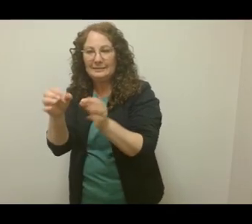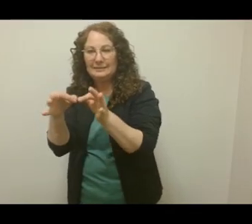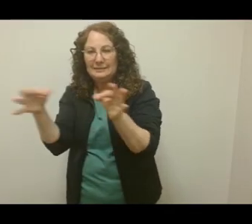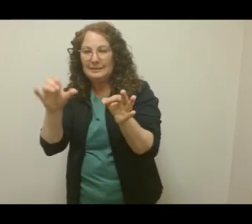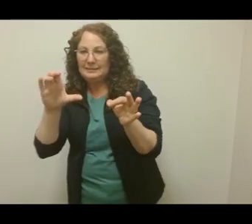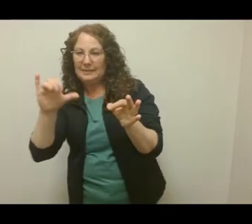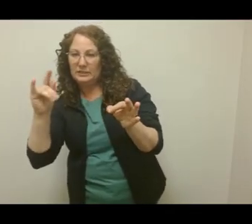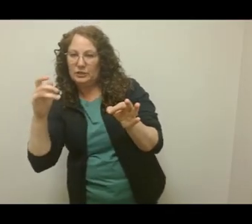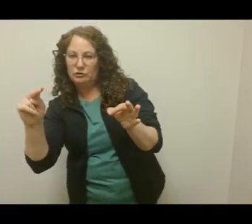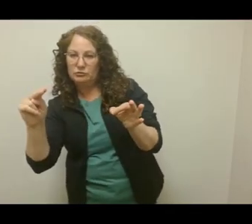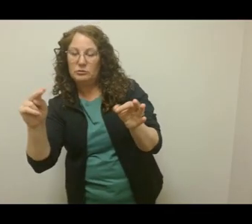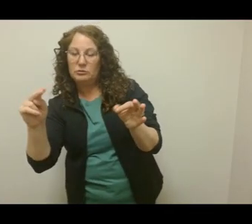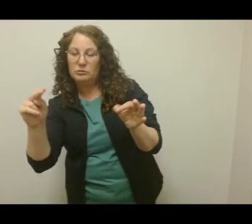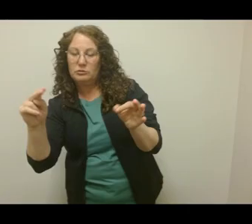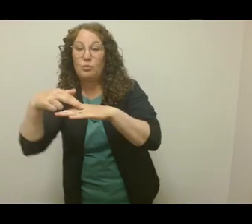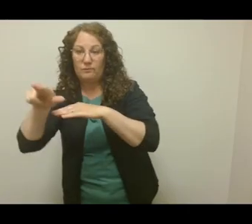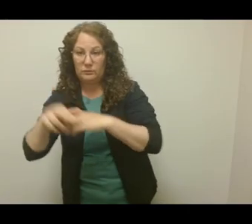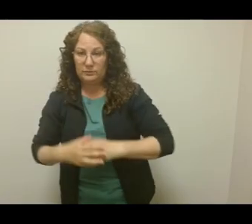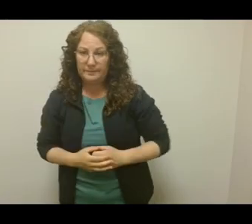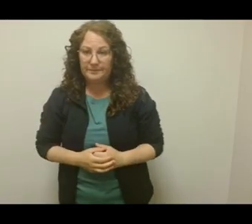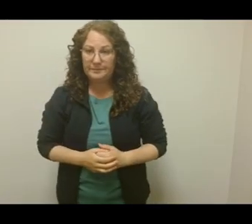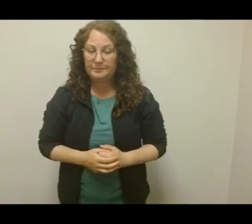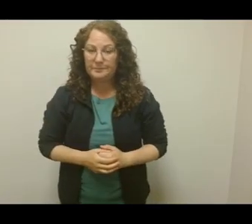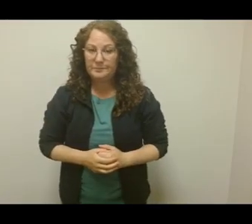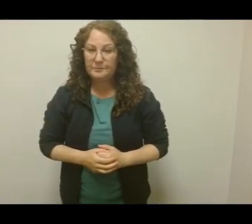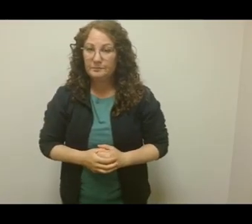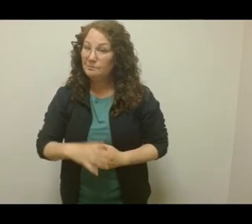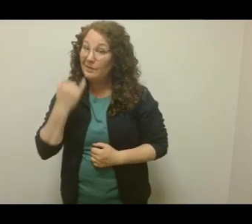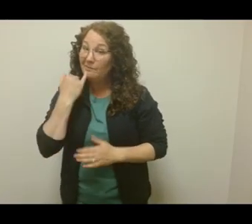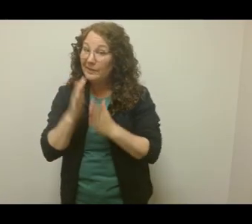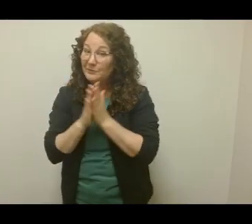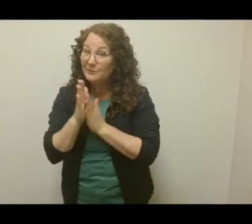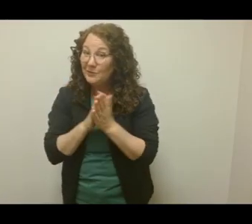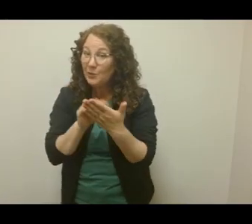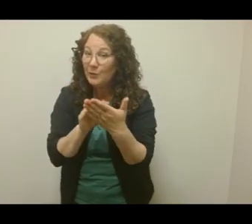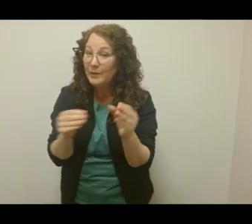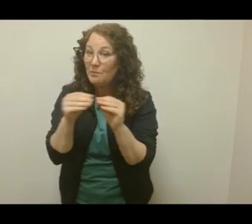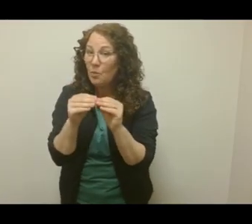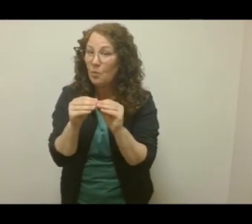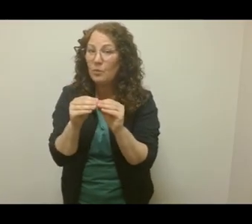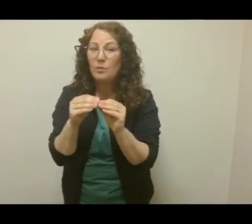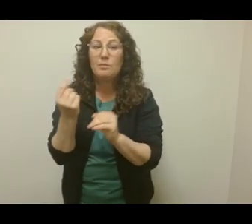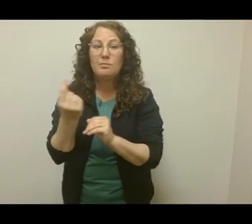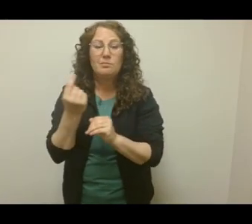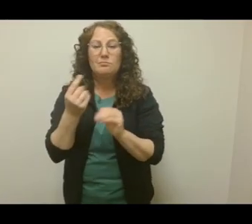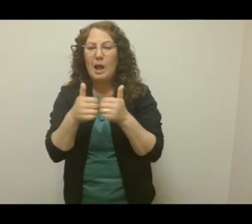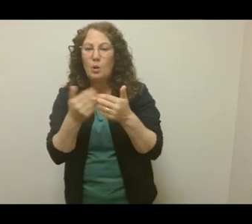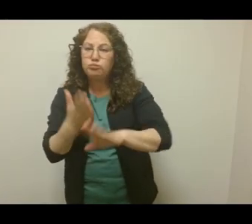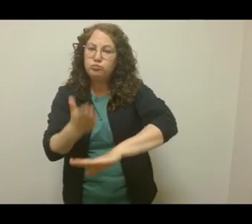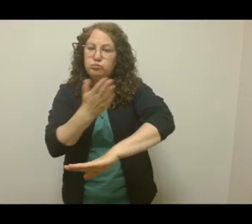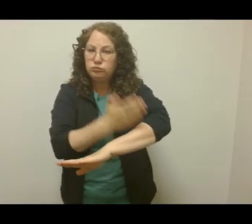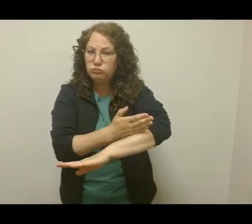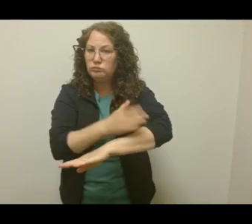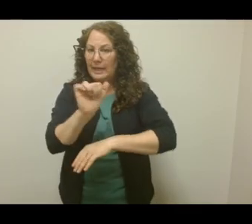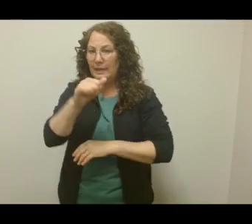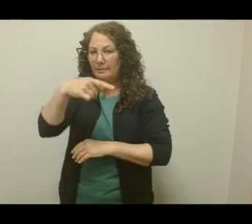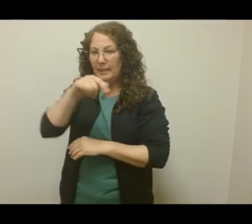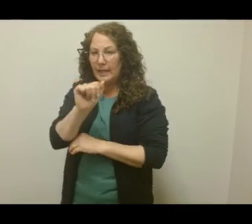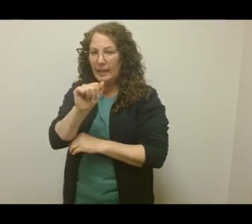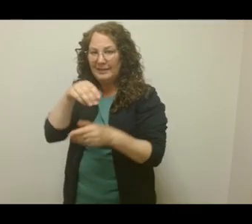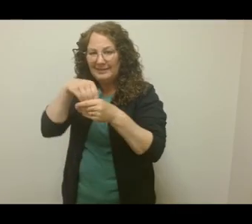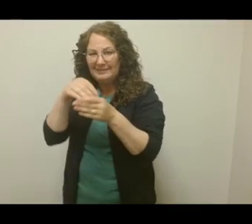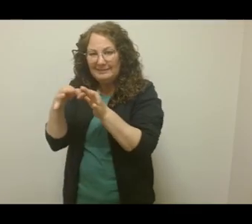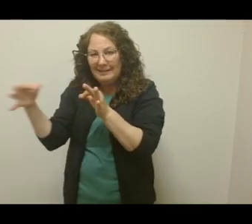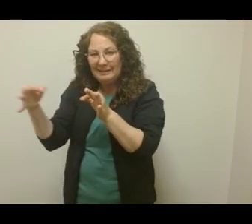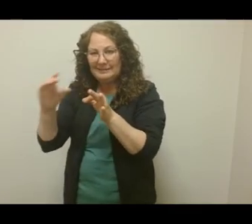reference. If you are interested in learning more about how to develop APA in-text citations